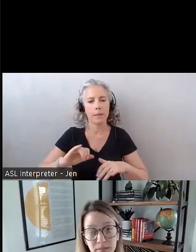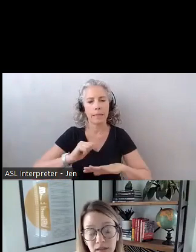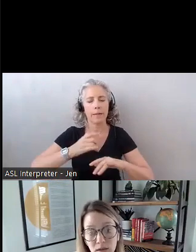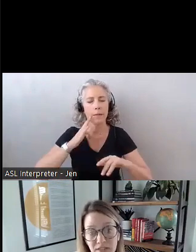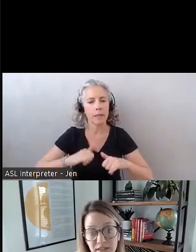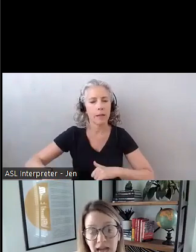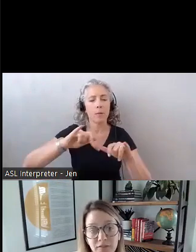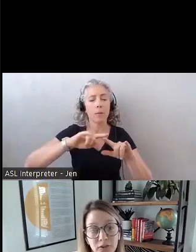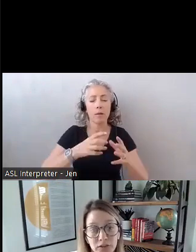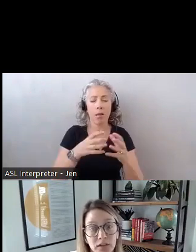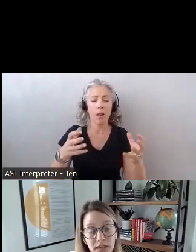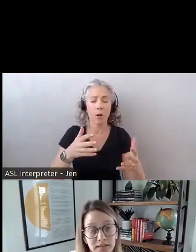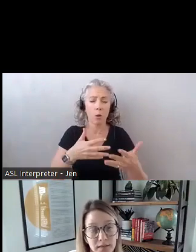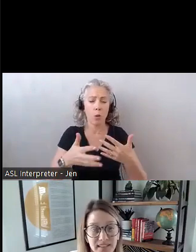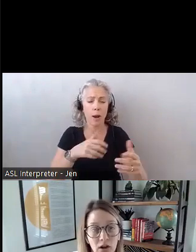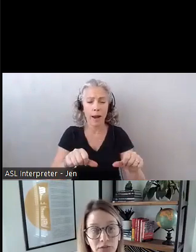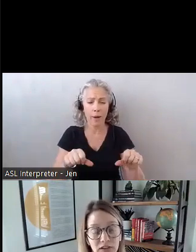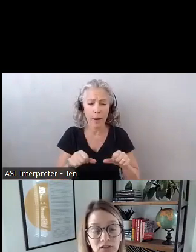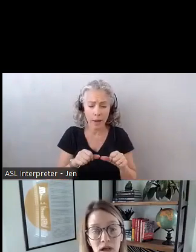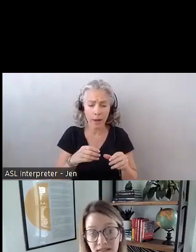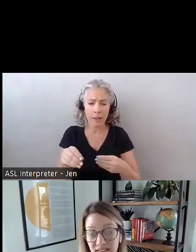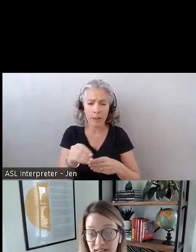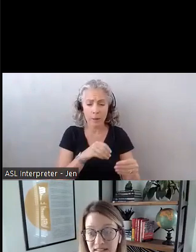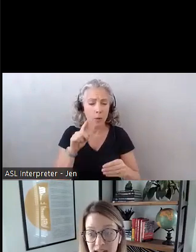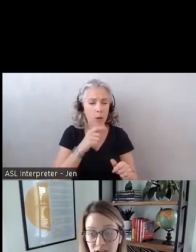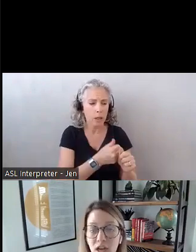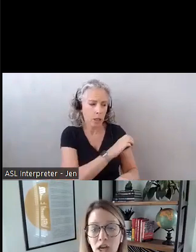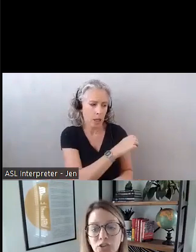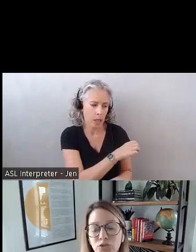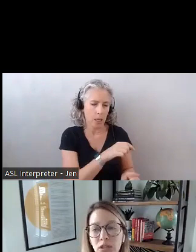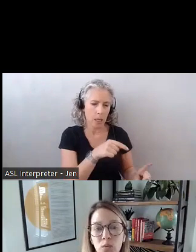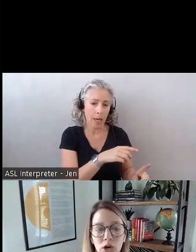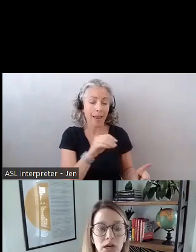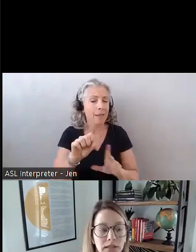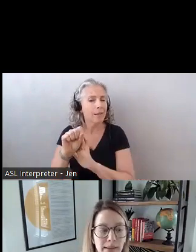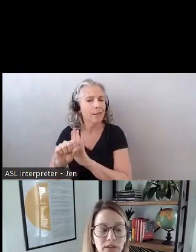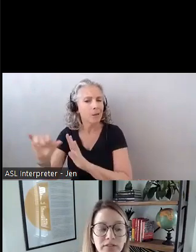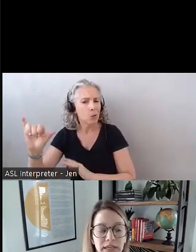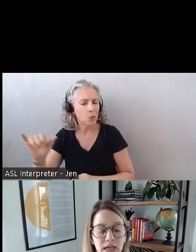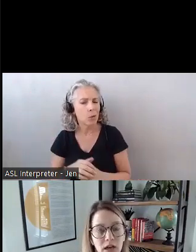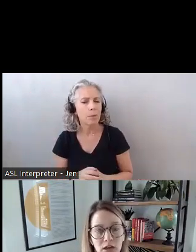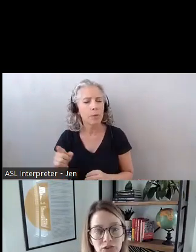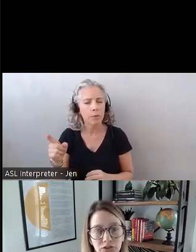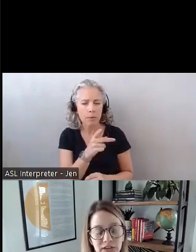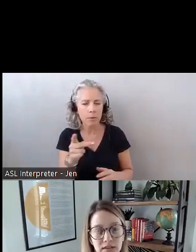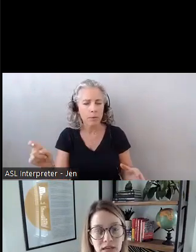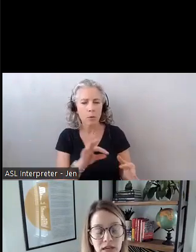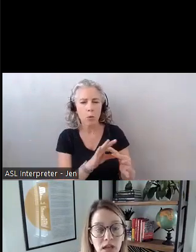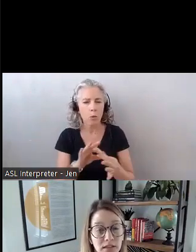area and flexibility within that for the clinics themselves, as well as the state, to really work collaboratively